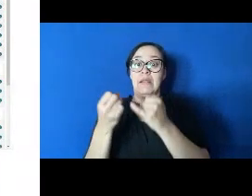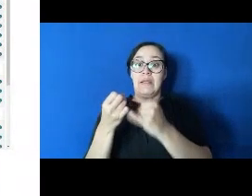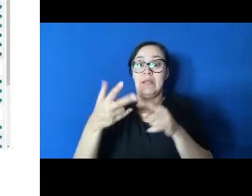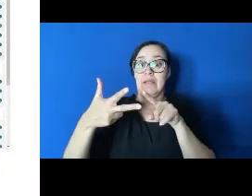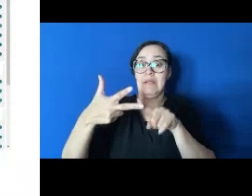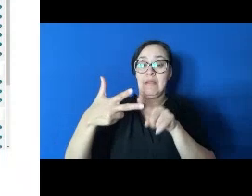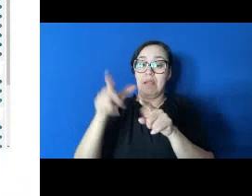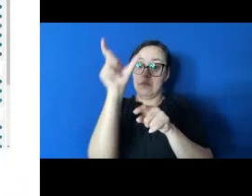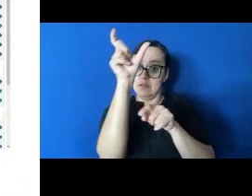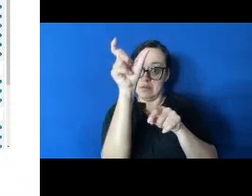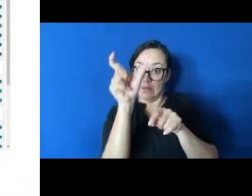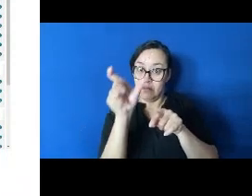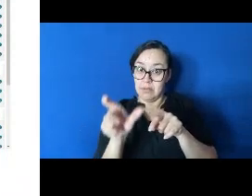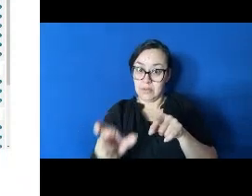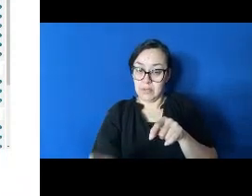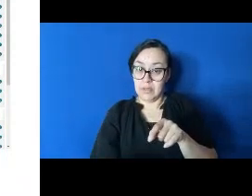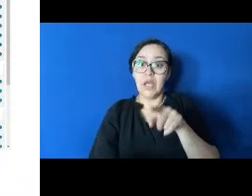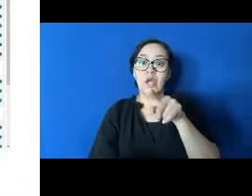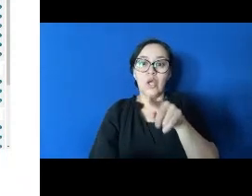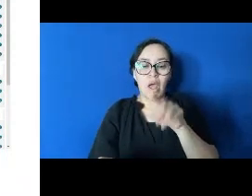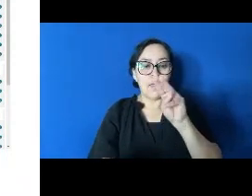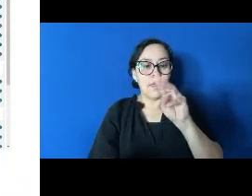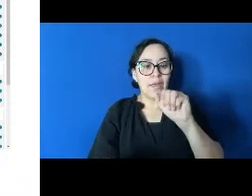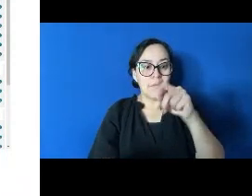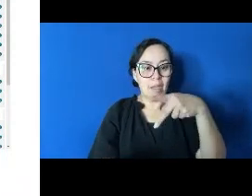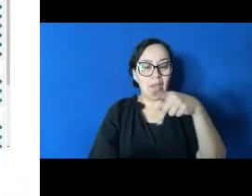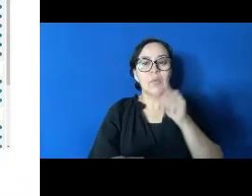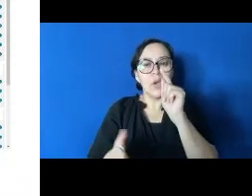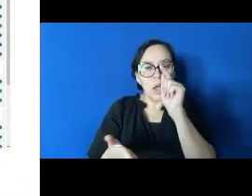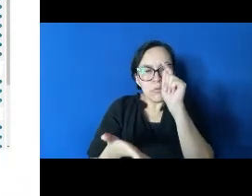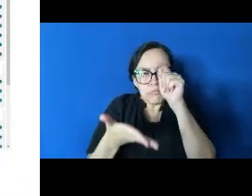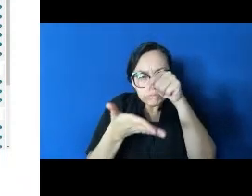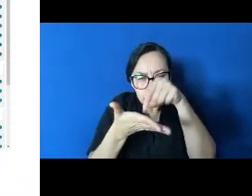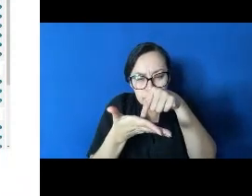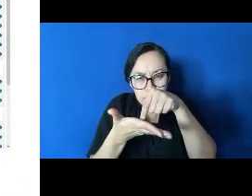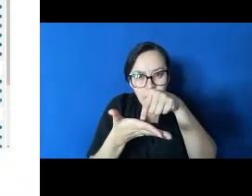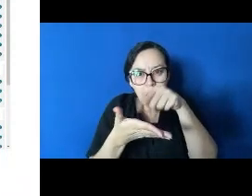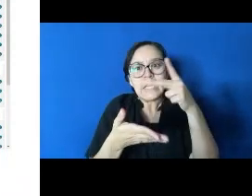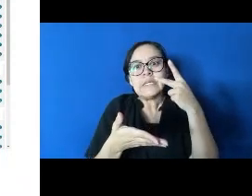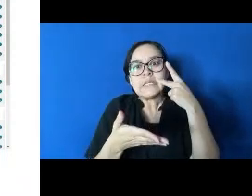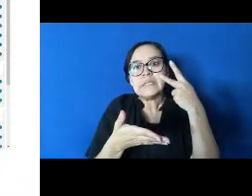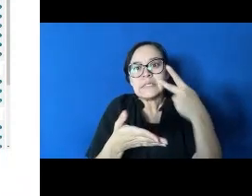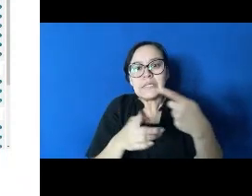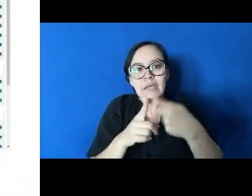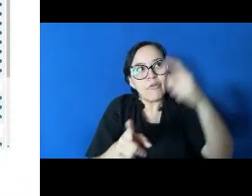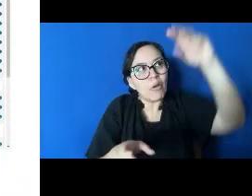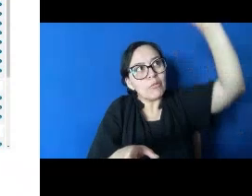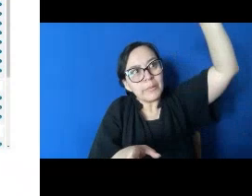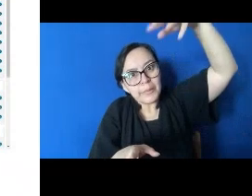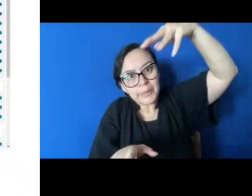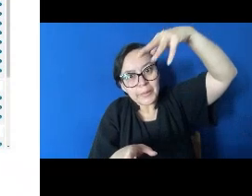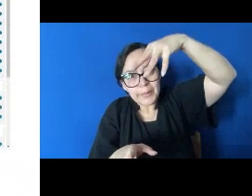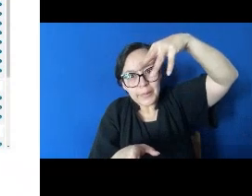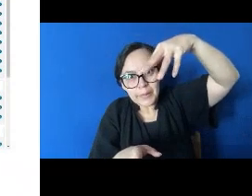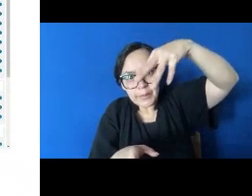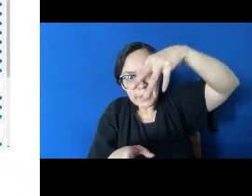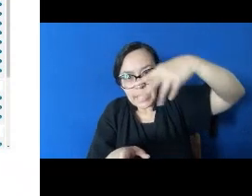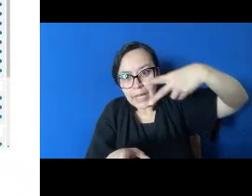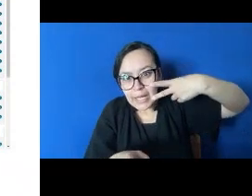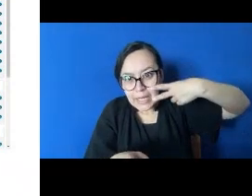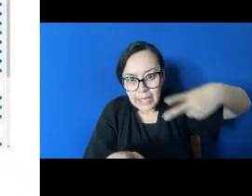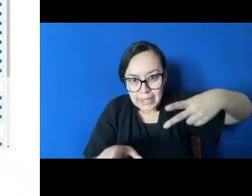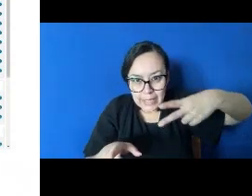visualizer, también where crear un people punto y can ver also, información people can espacial create a point and al find momento spatial con sus information, mapas de cada una de present moment one, estas